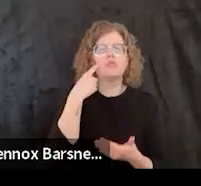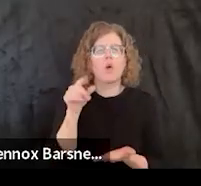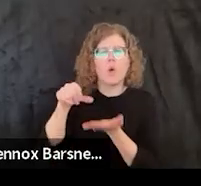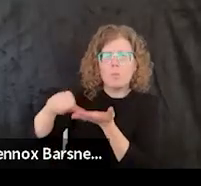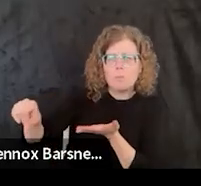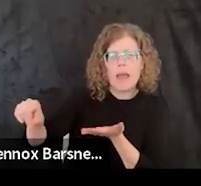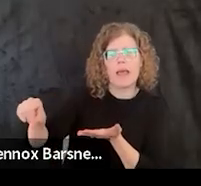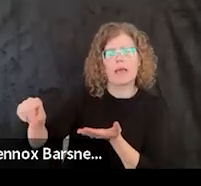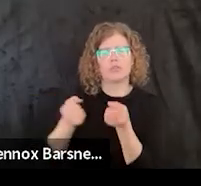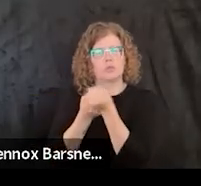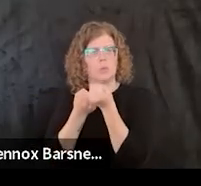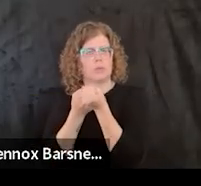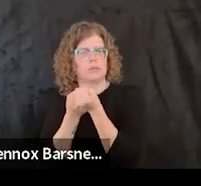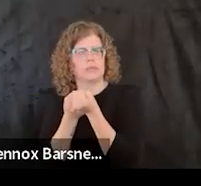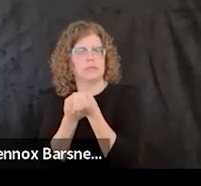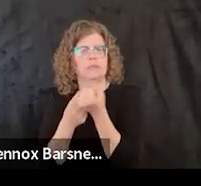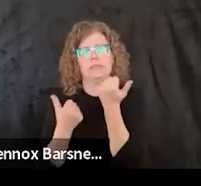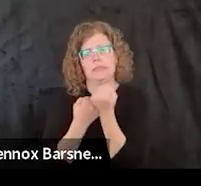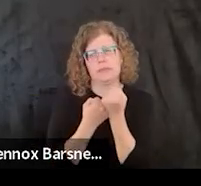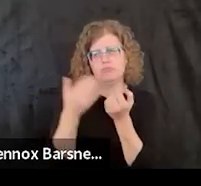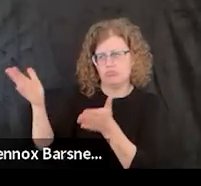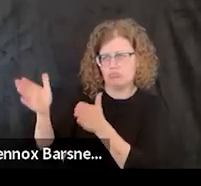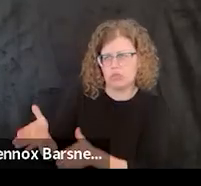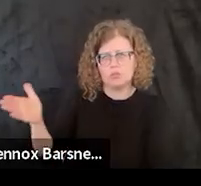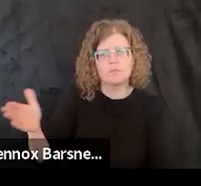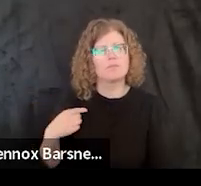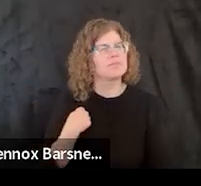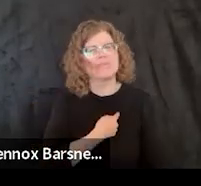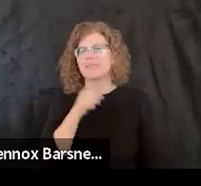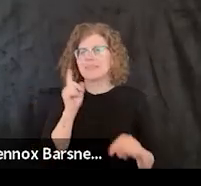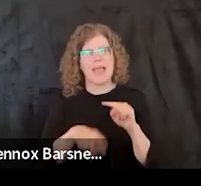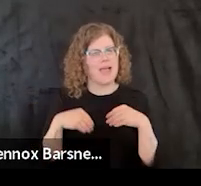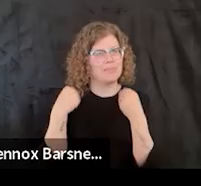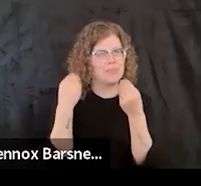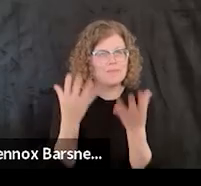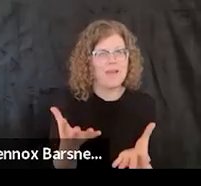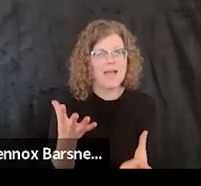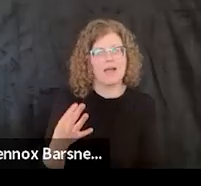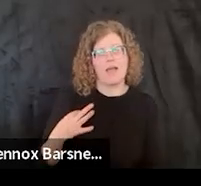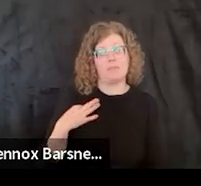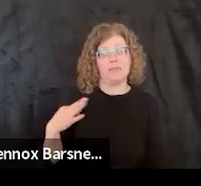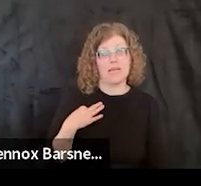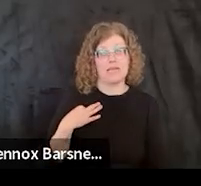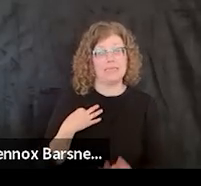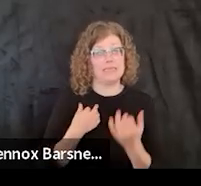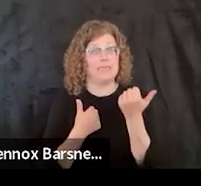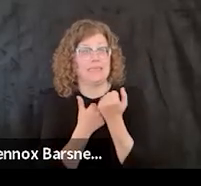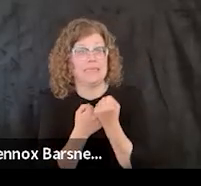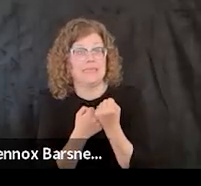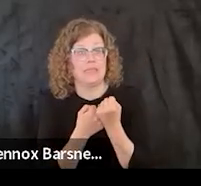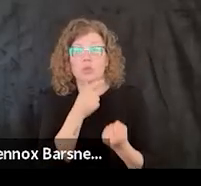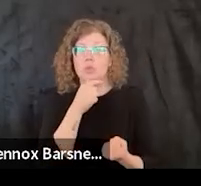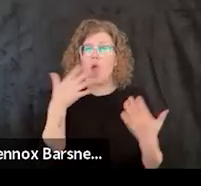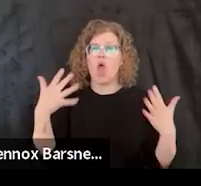We are not able to offer application assistance for artists who hire or work with grant writers for professional